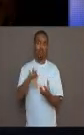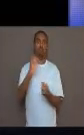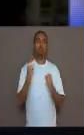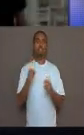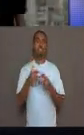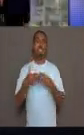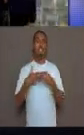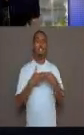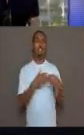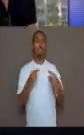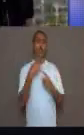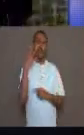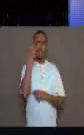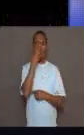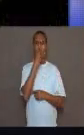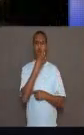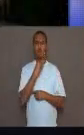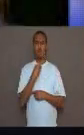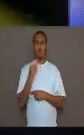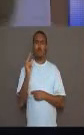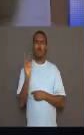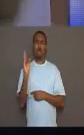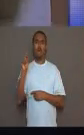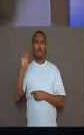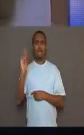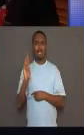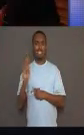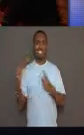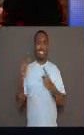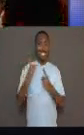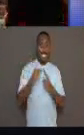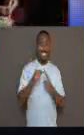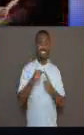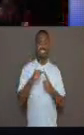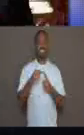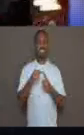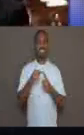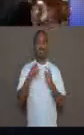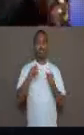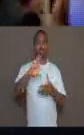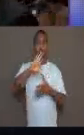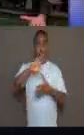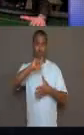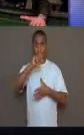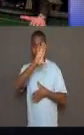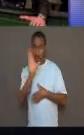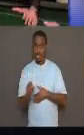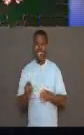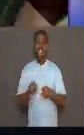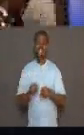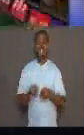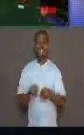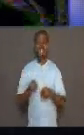This leads him to the beautiful Bahamas in the Caribbean, where he learns that Le